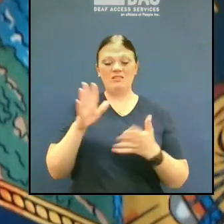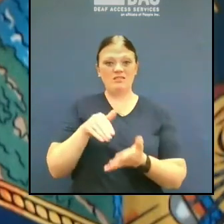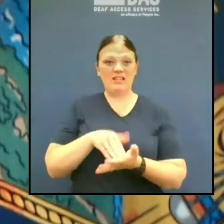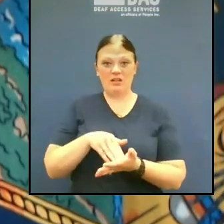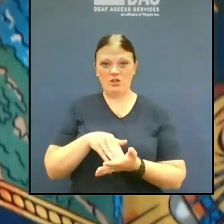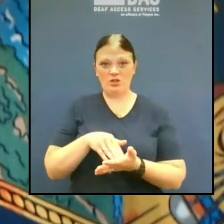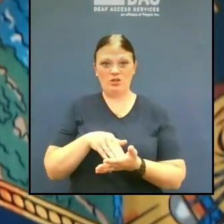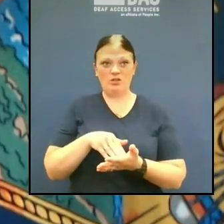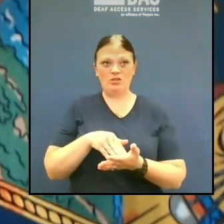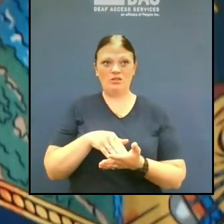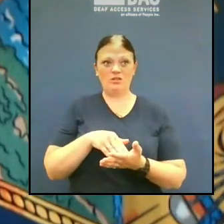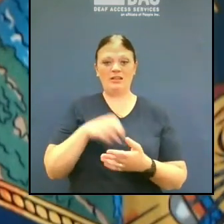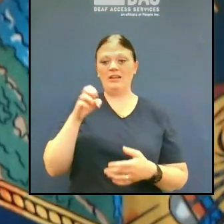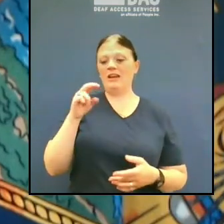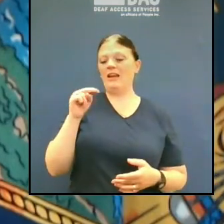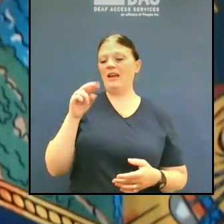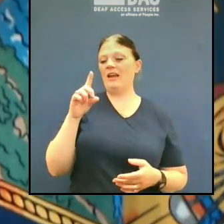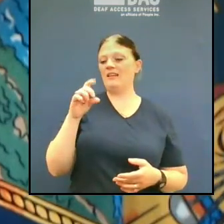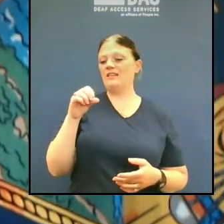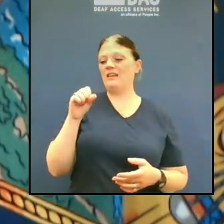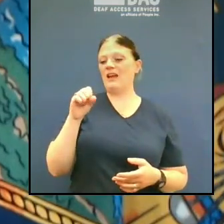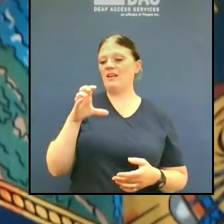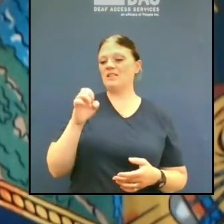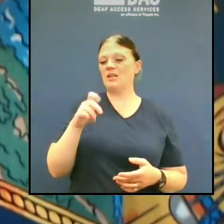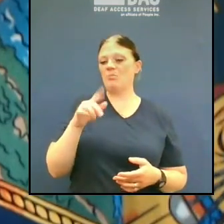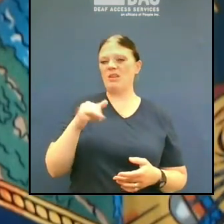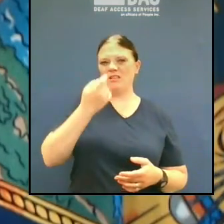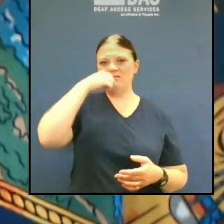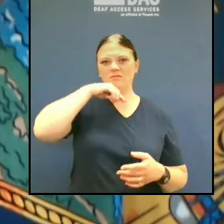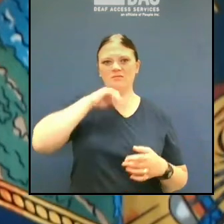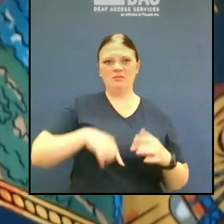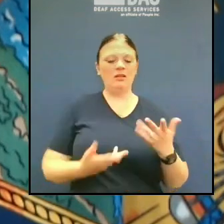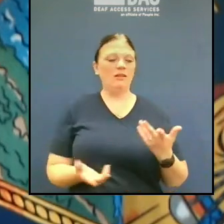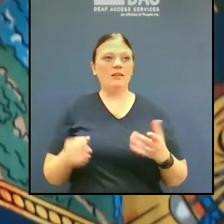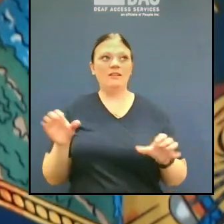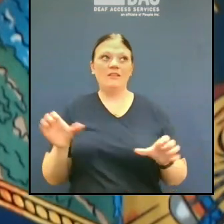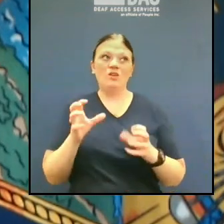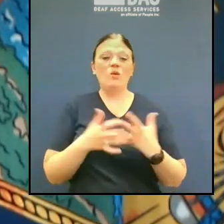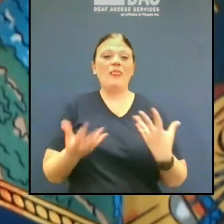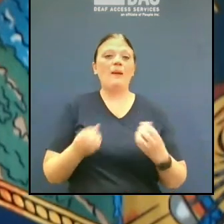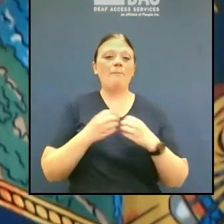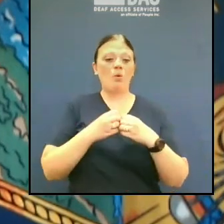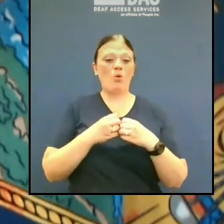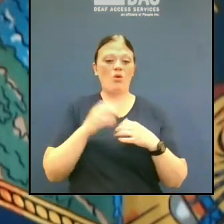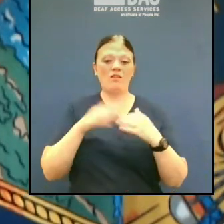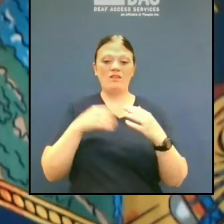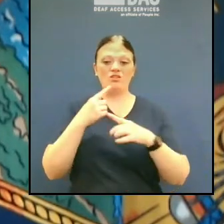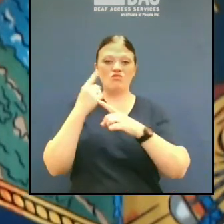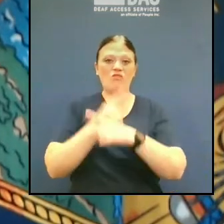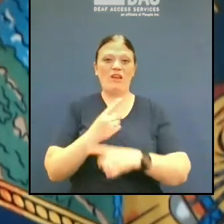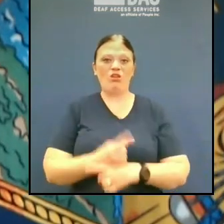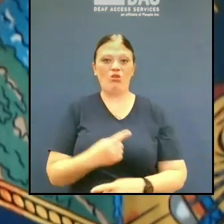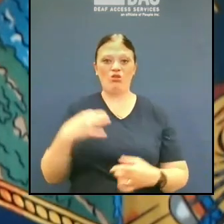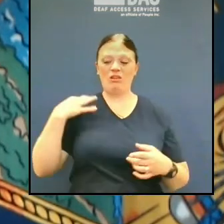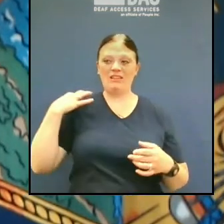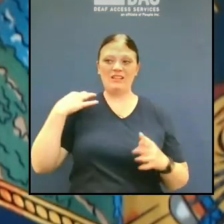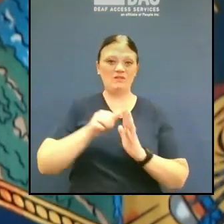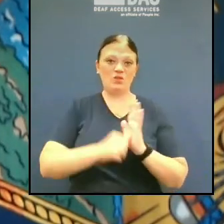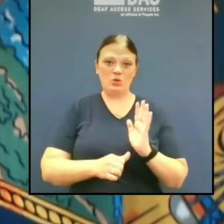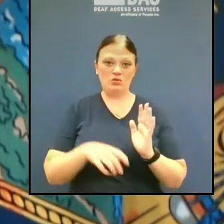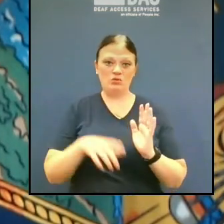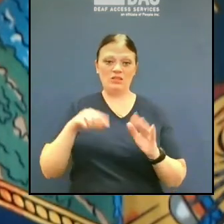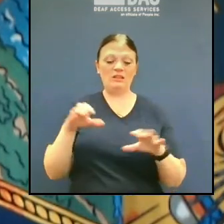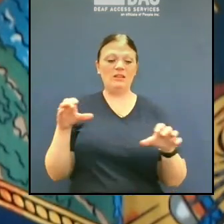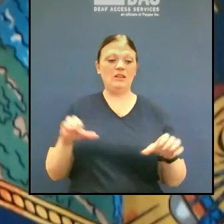and endoscopy suites do a lot more than just routine elective surgery. I mean, they're